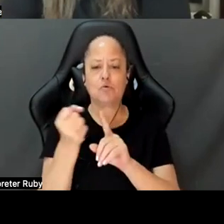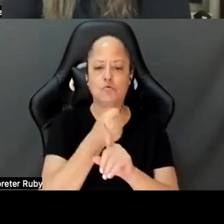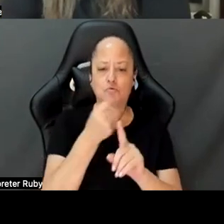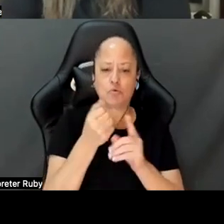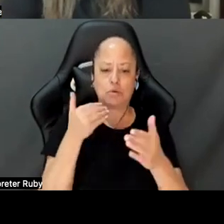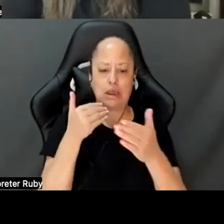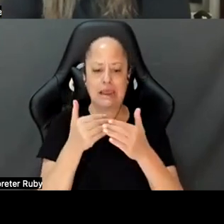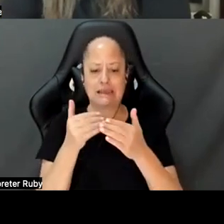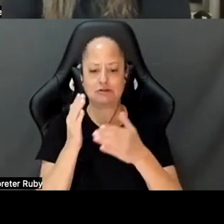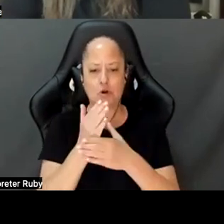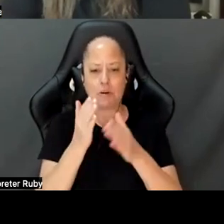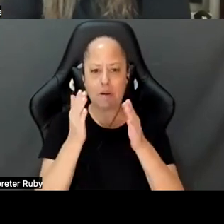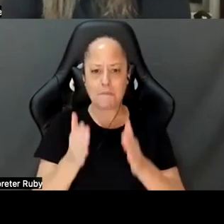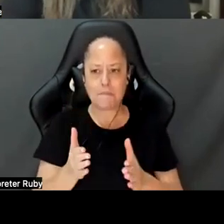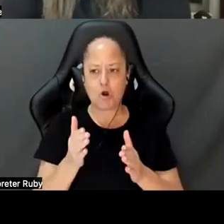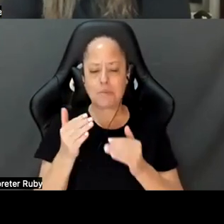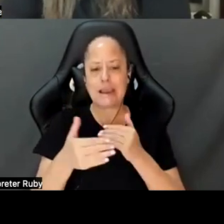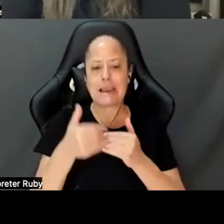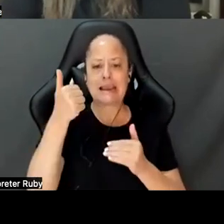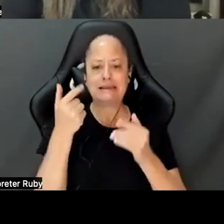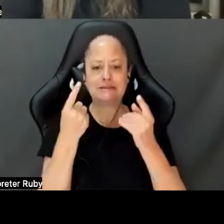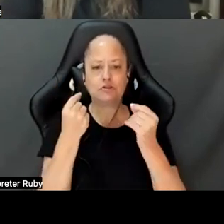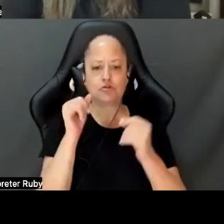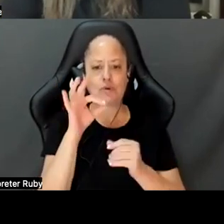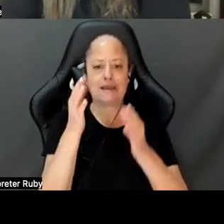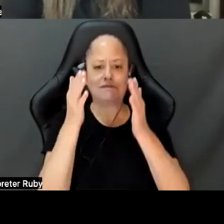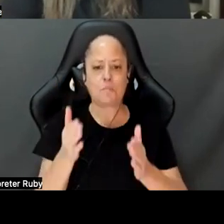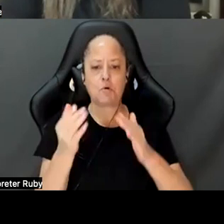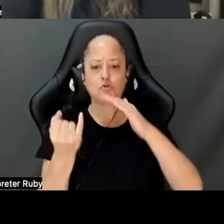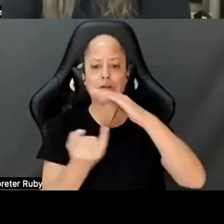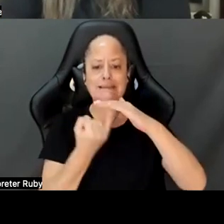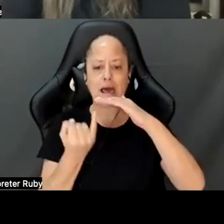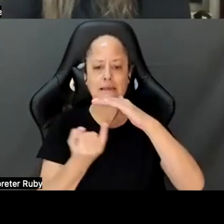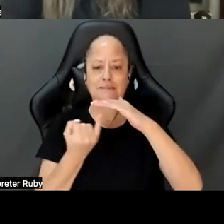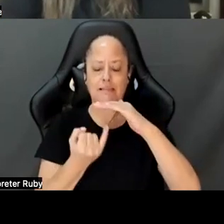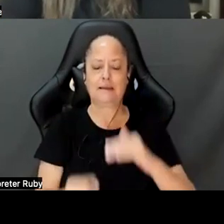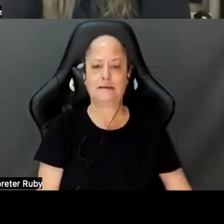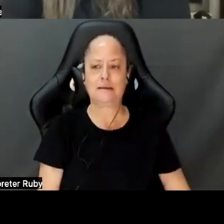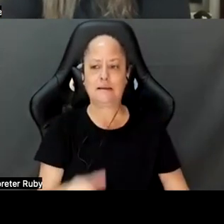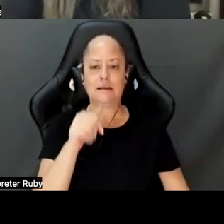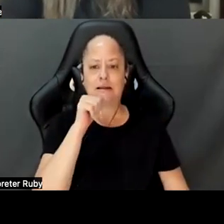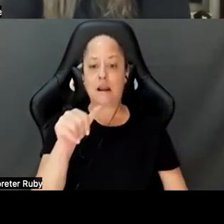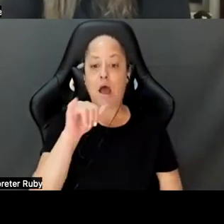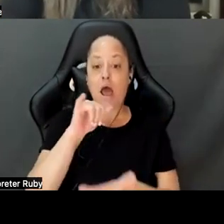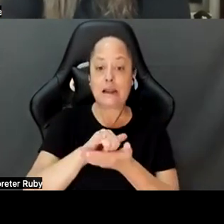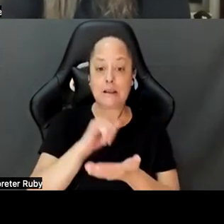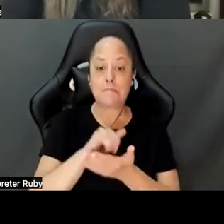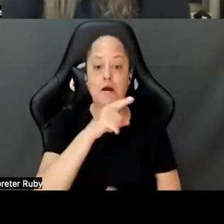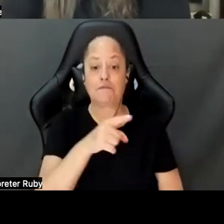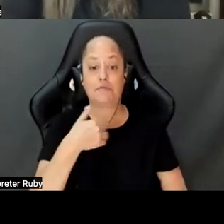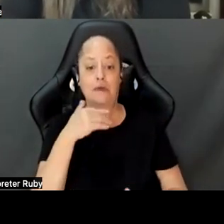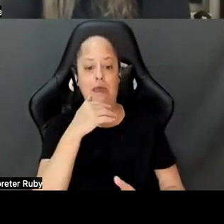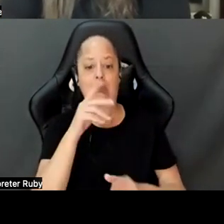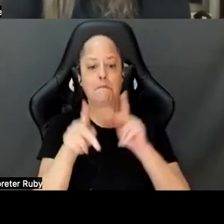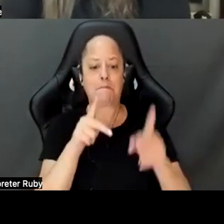is it's easier to do if the person's isolated. And it's not impossible if they have people, but it's